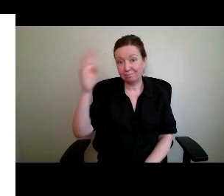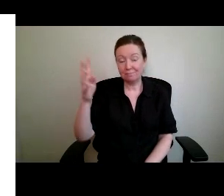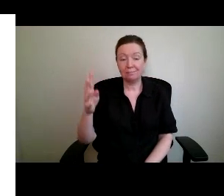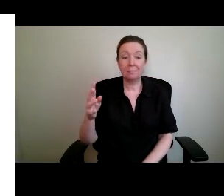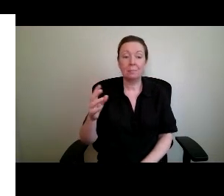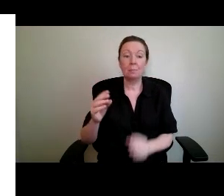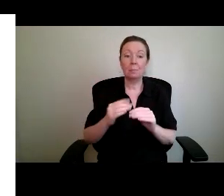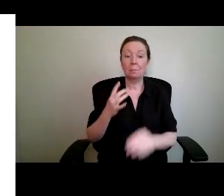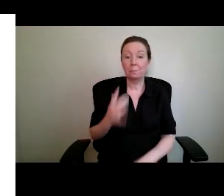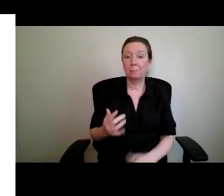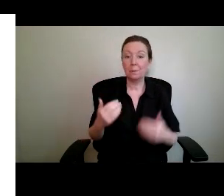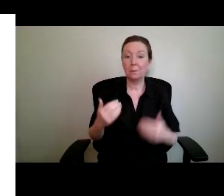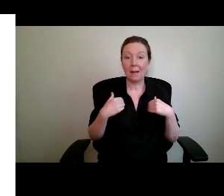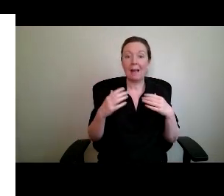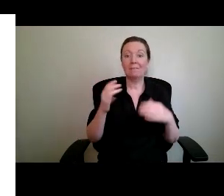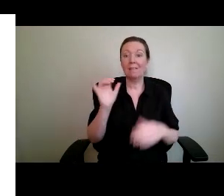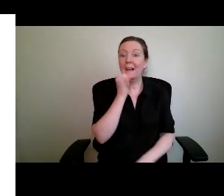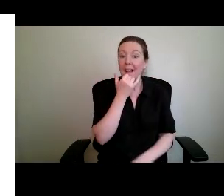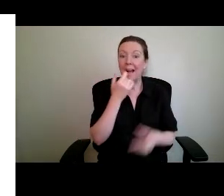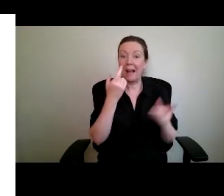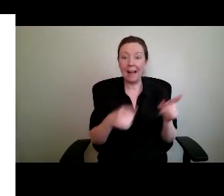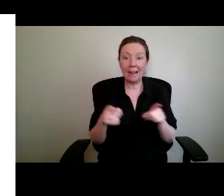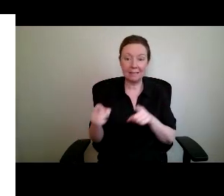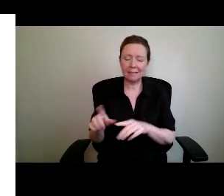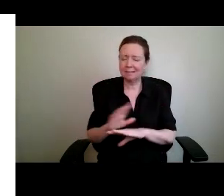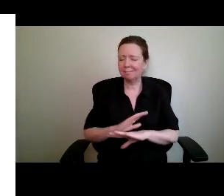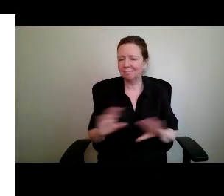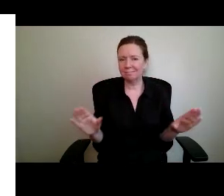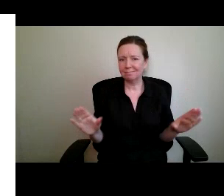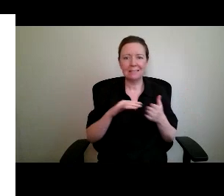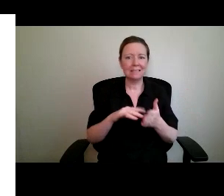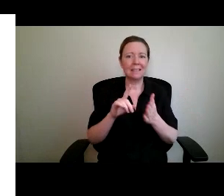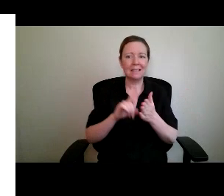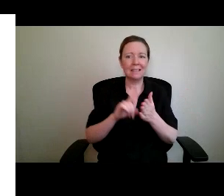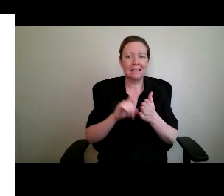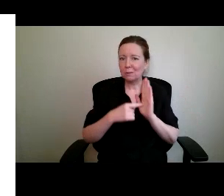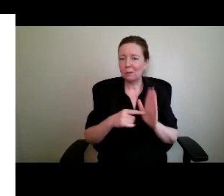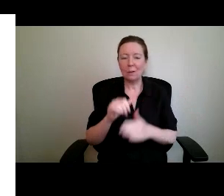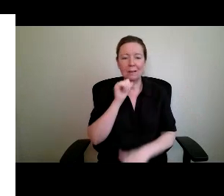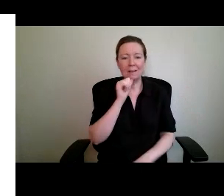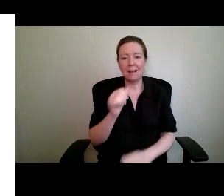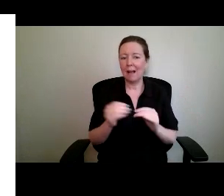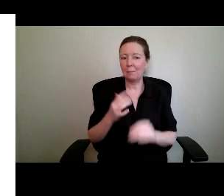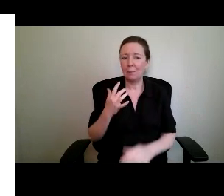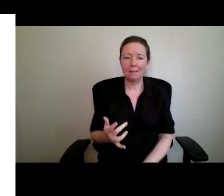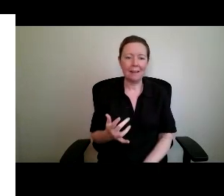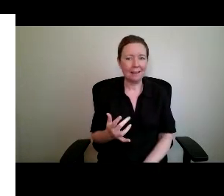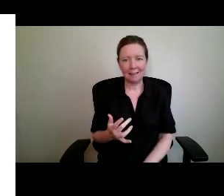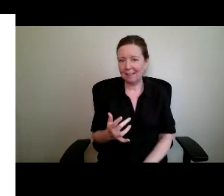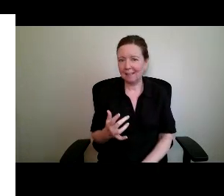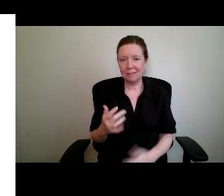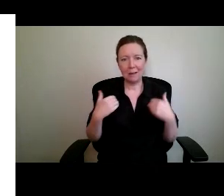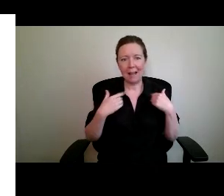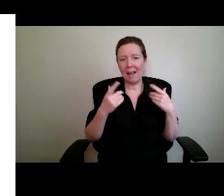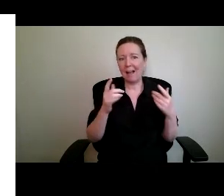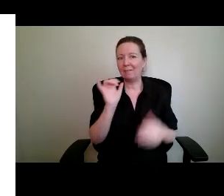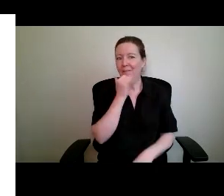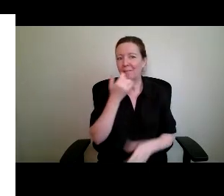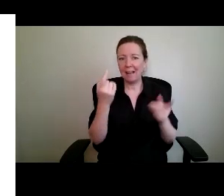to have workplace accidents, but again, studies indicate they are not more accident prone. In fact,